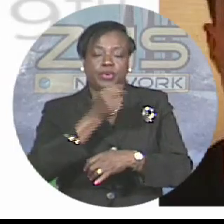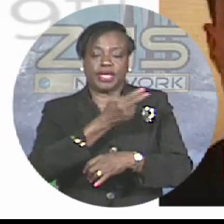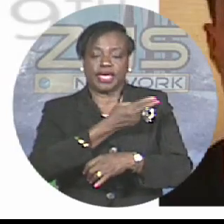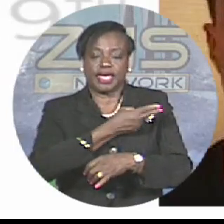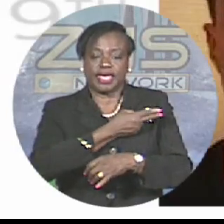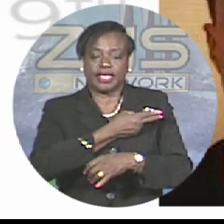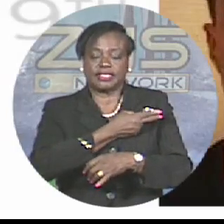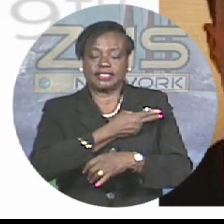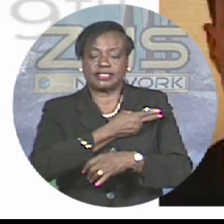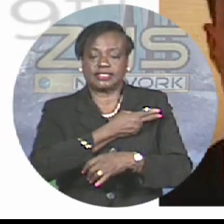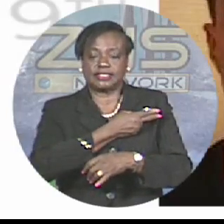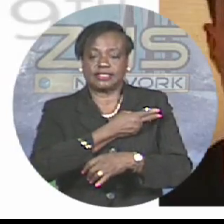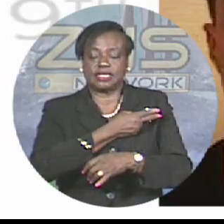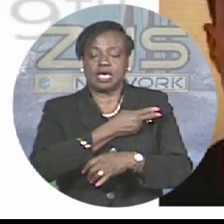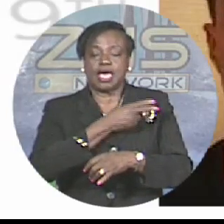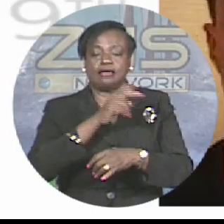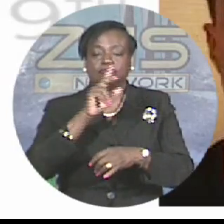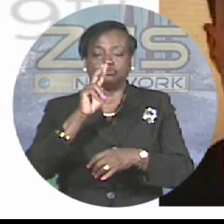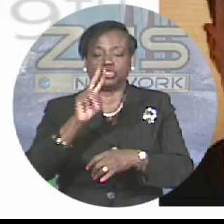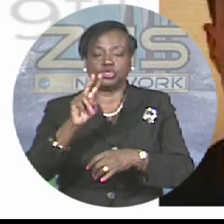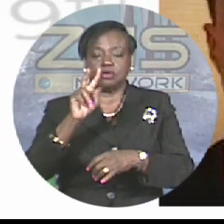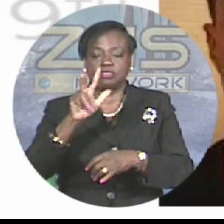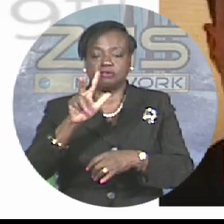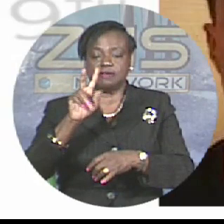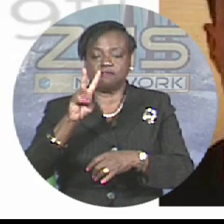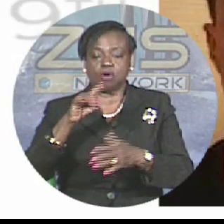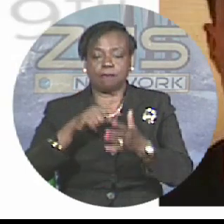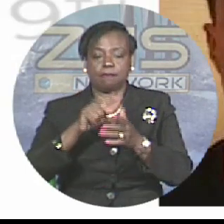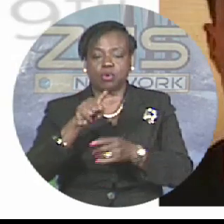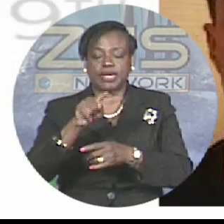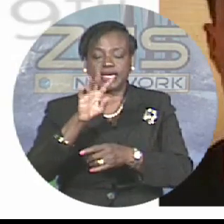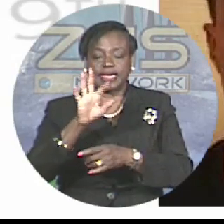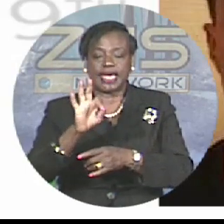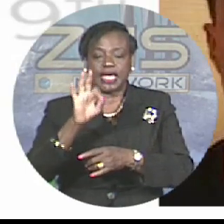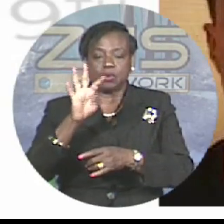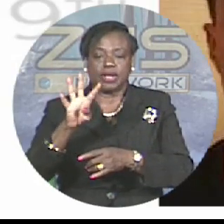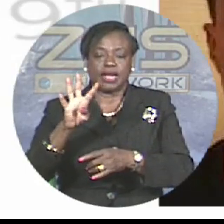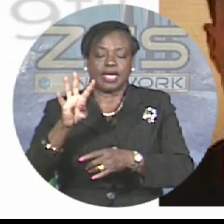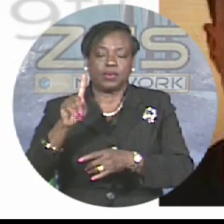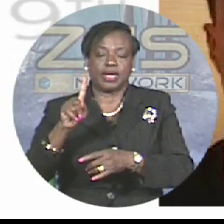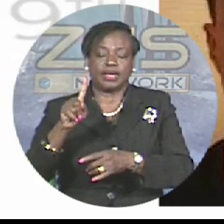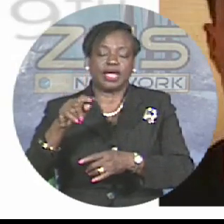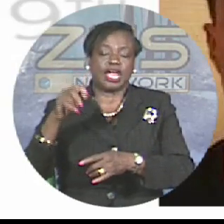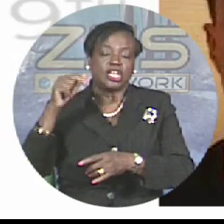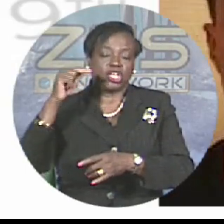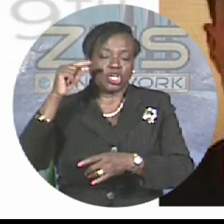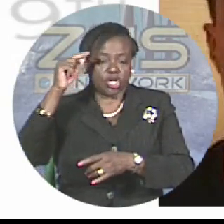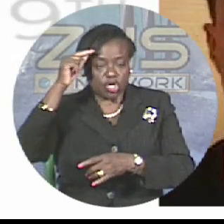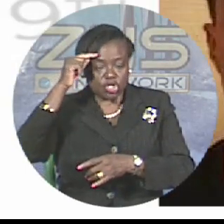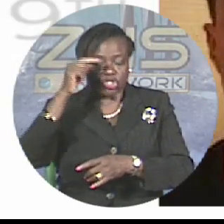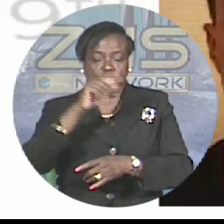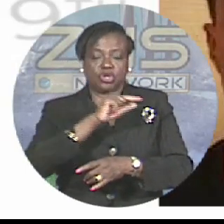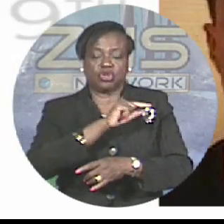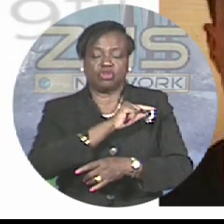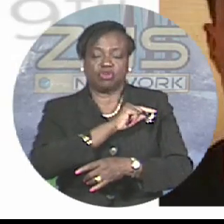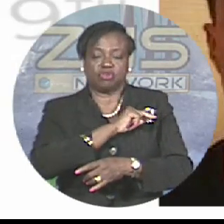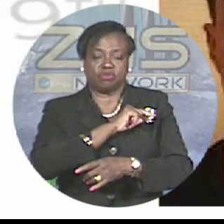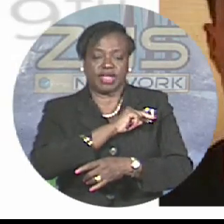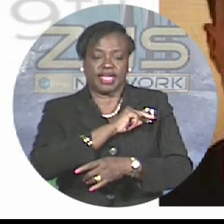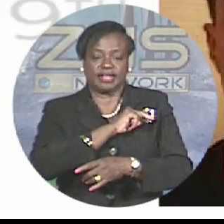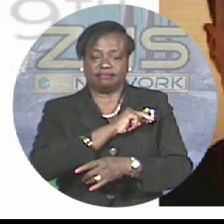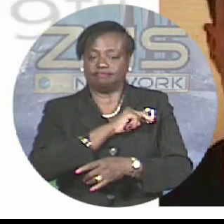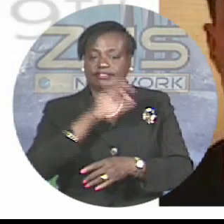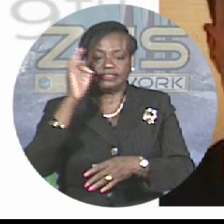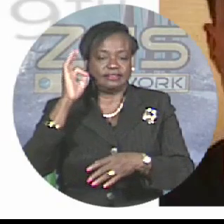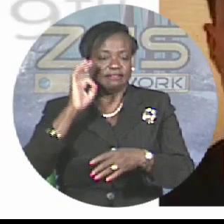the 200 breaststroke, clocking 234.91. Gershwin Green, meantime, contesting the men's 100-meter freestyle. He,